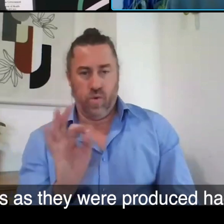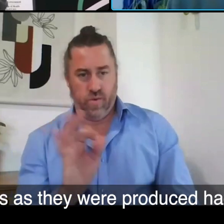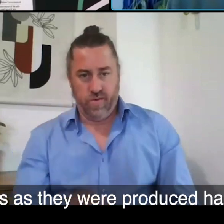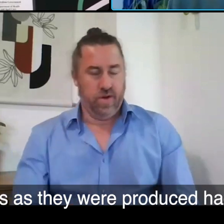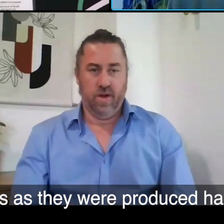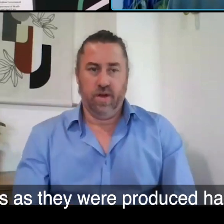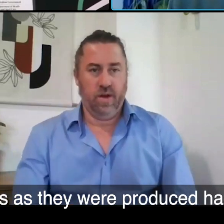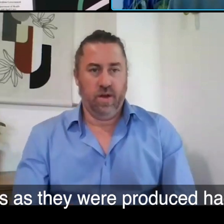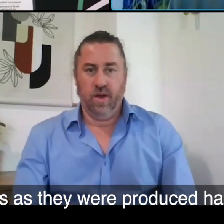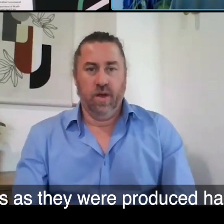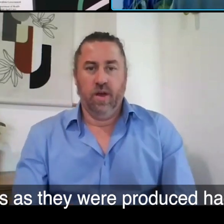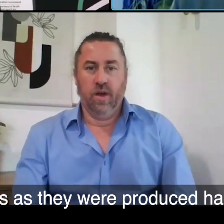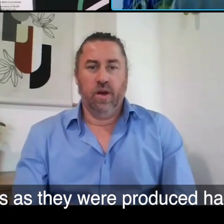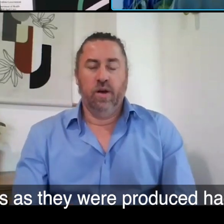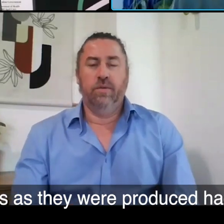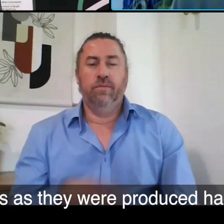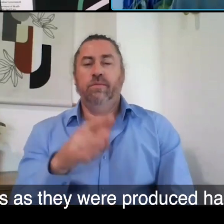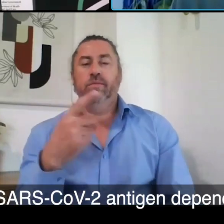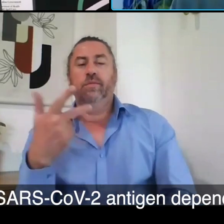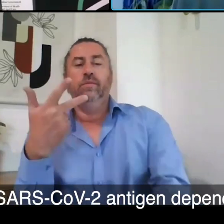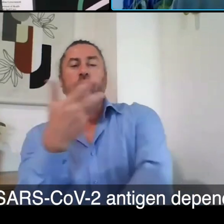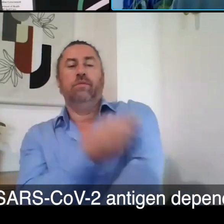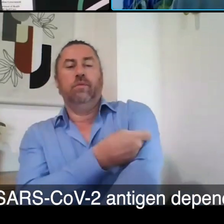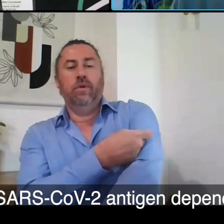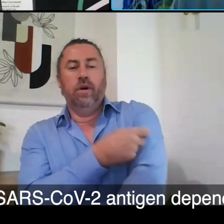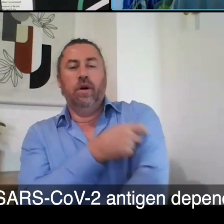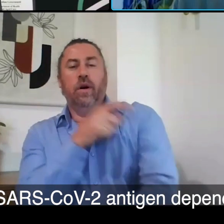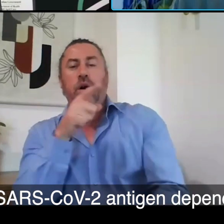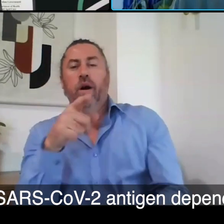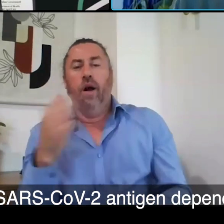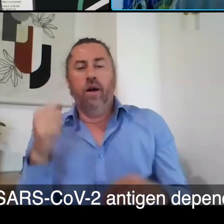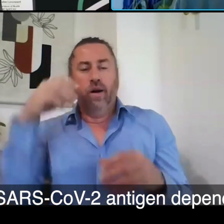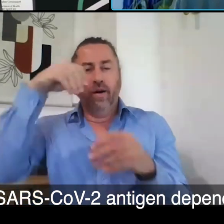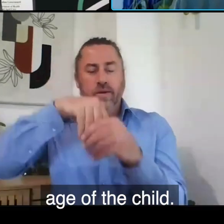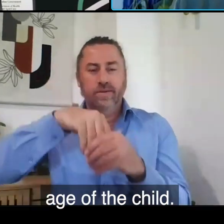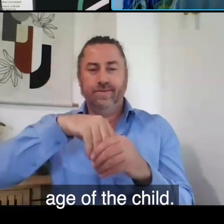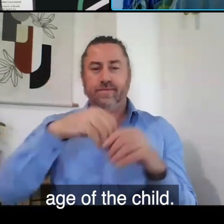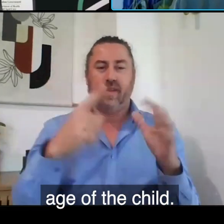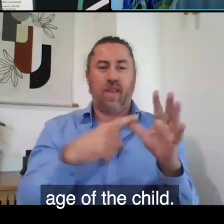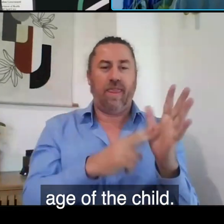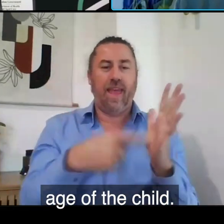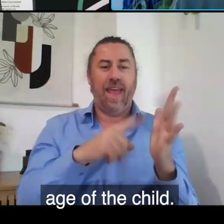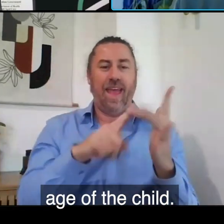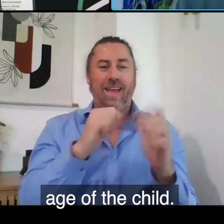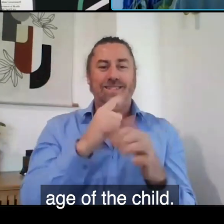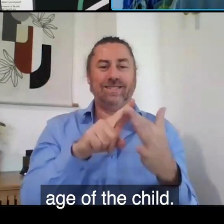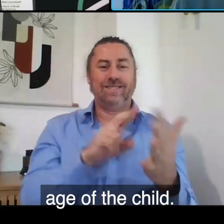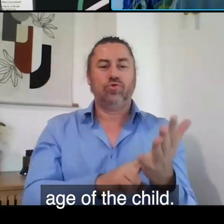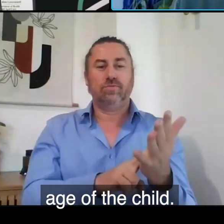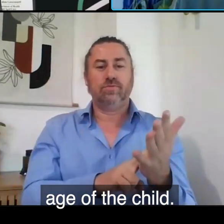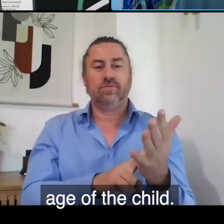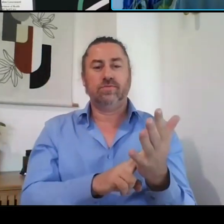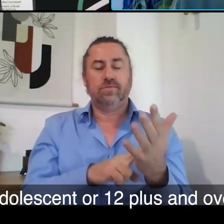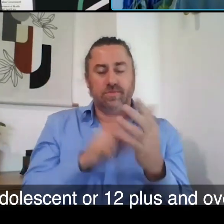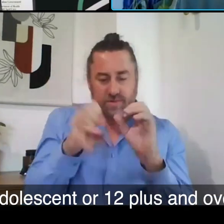The vaccines, as they were produced, had different amount of SARS-CoV-2 antigen depending on the age of the